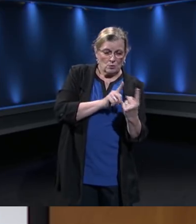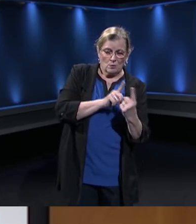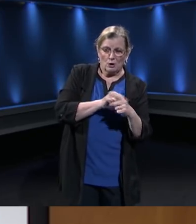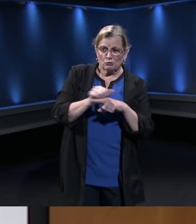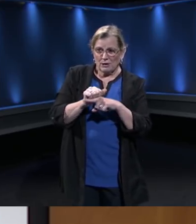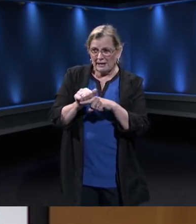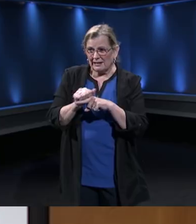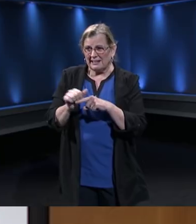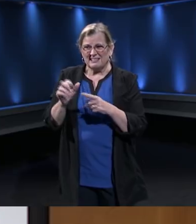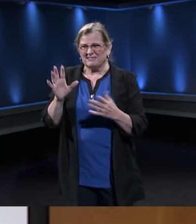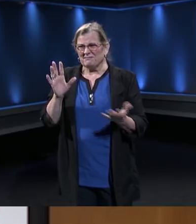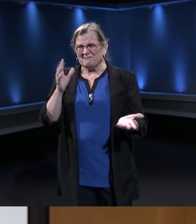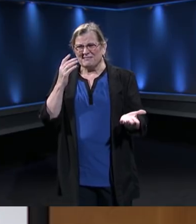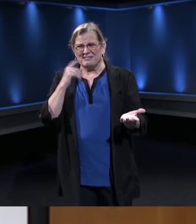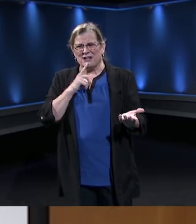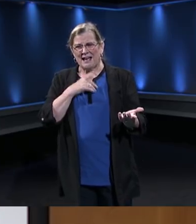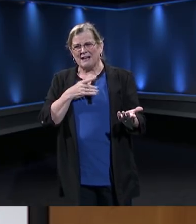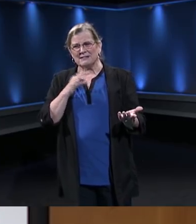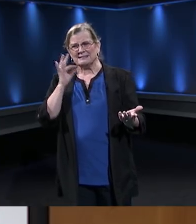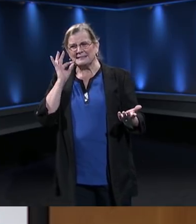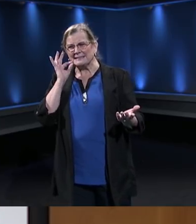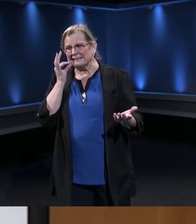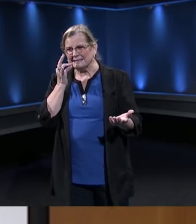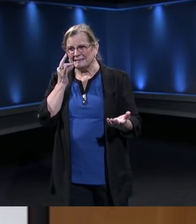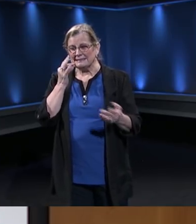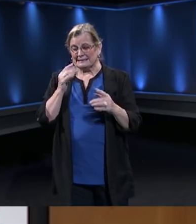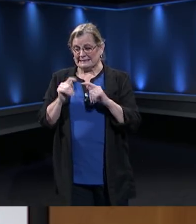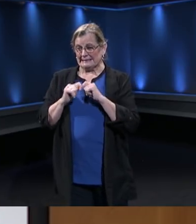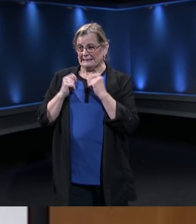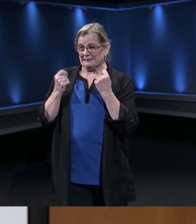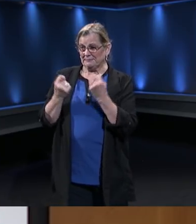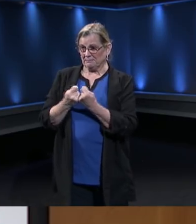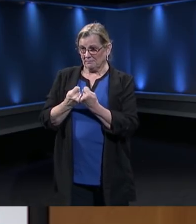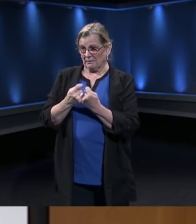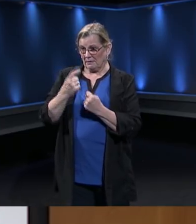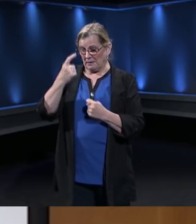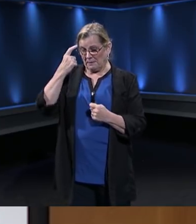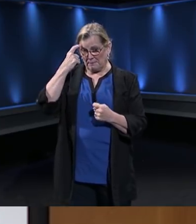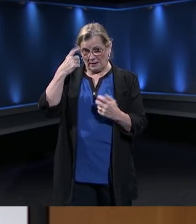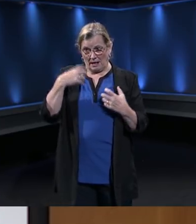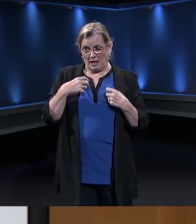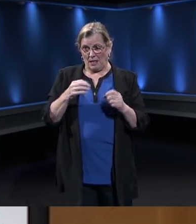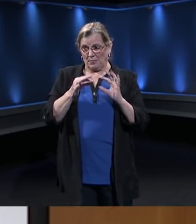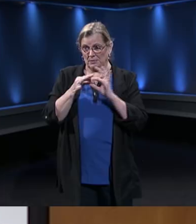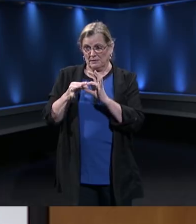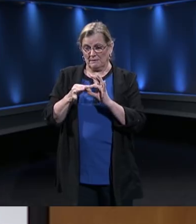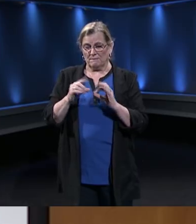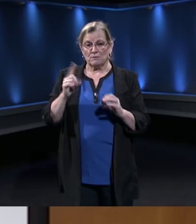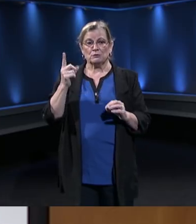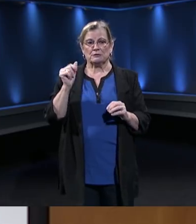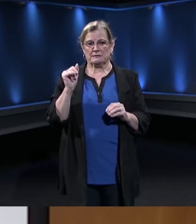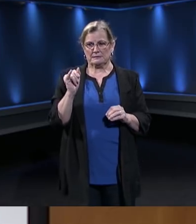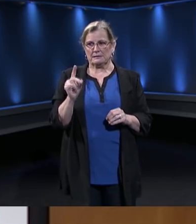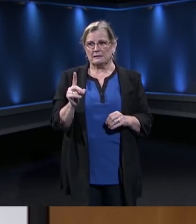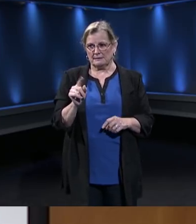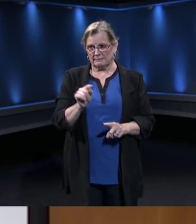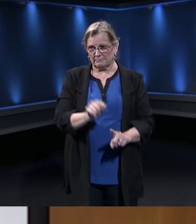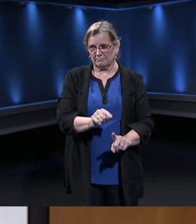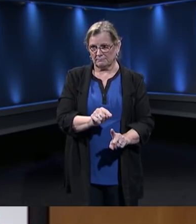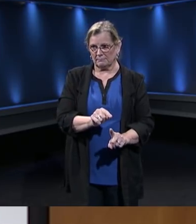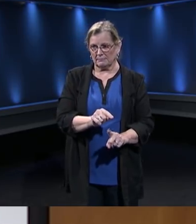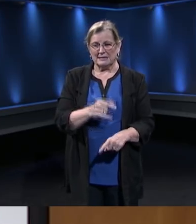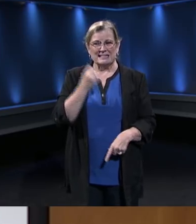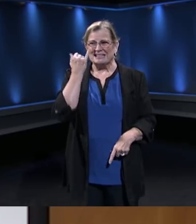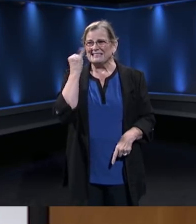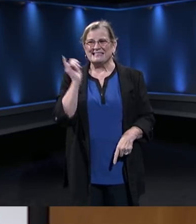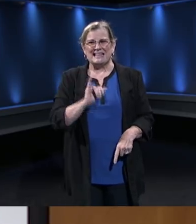really neat. It's called Teen Mental Health First Aid, and this is the first year. We piloted it last year, but it's the same training adapted for